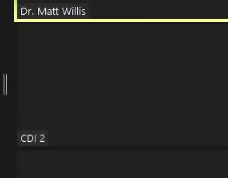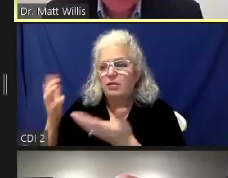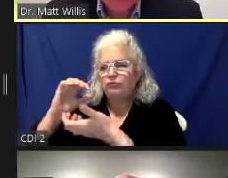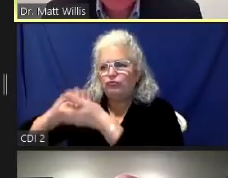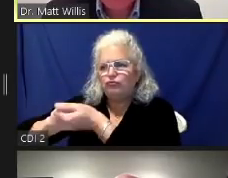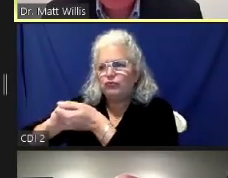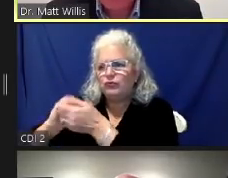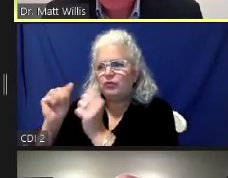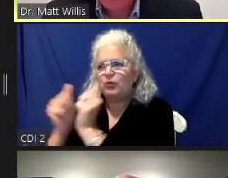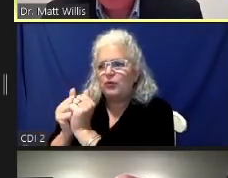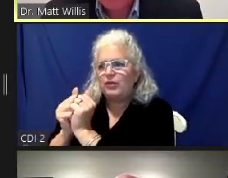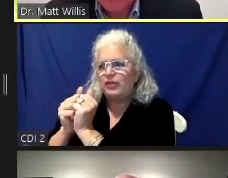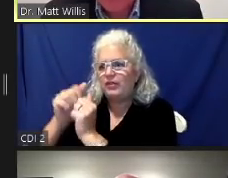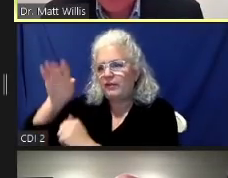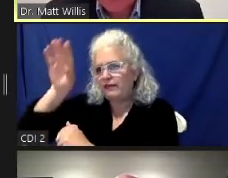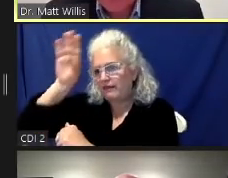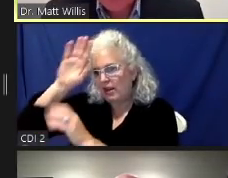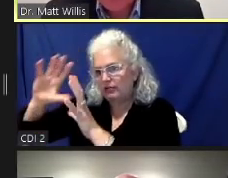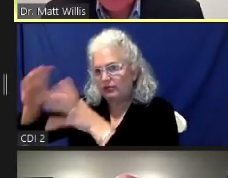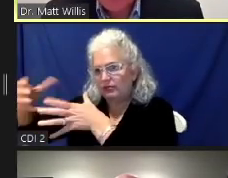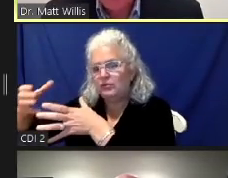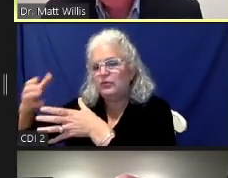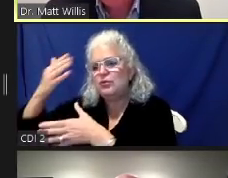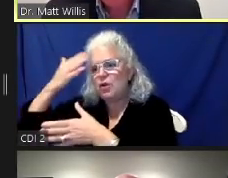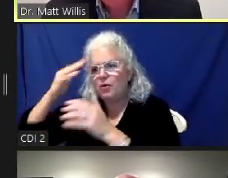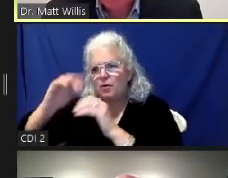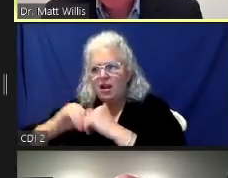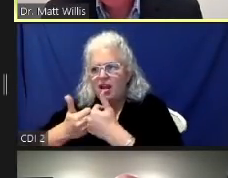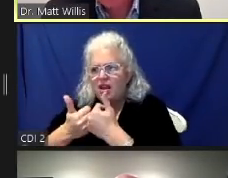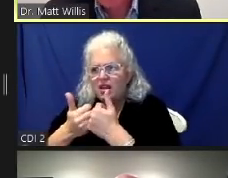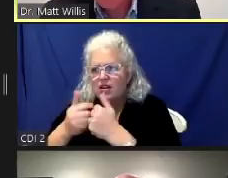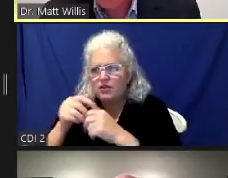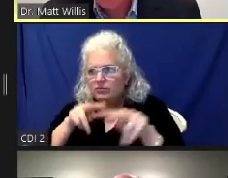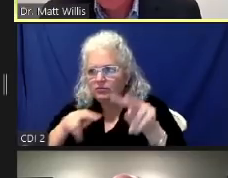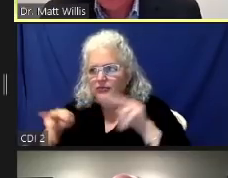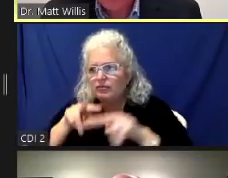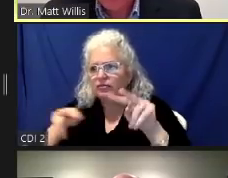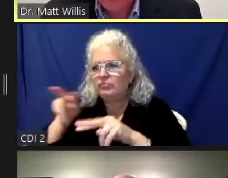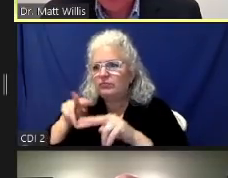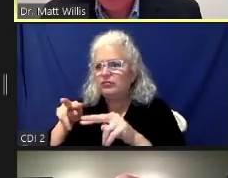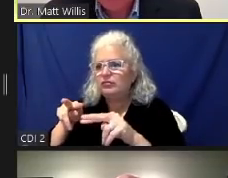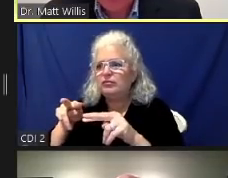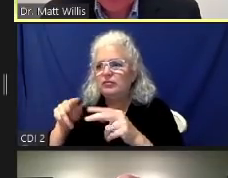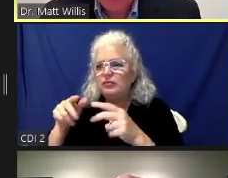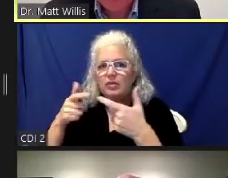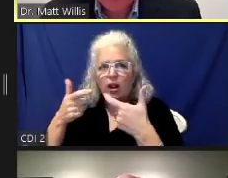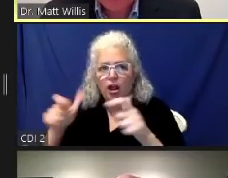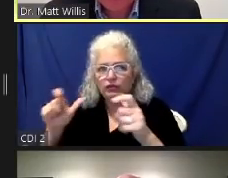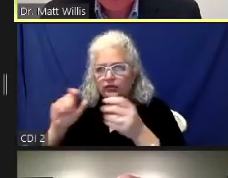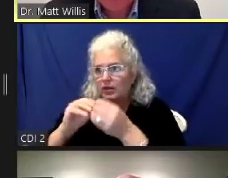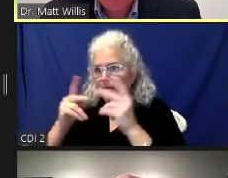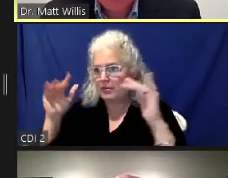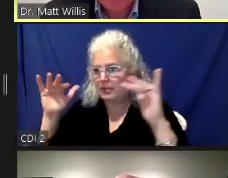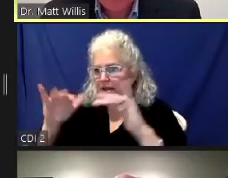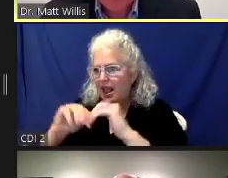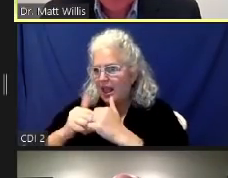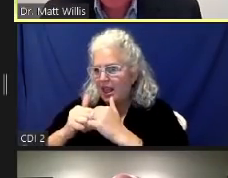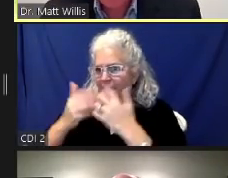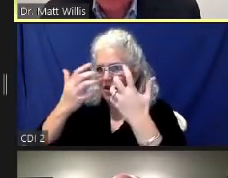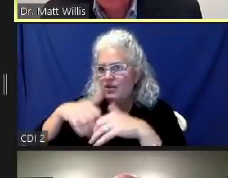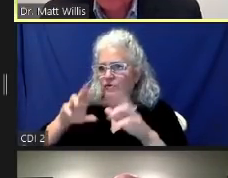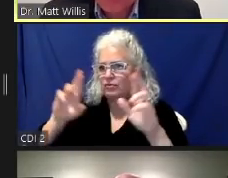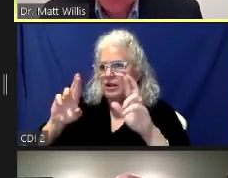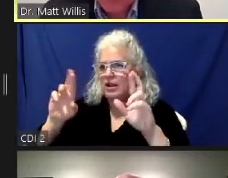mobilize large numbers of people to rapidly respond to emergencies. And this pandemic is in some ways